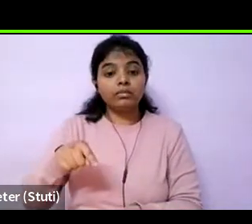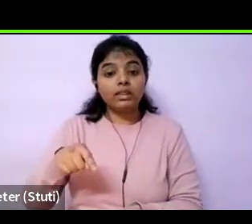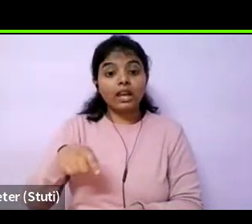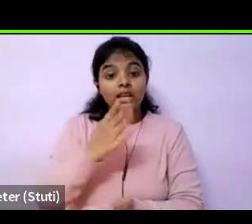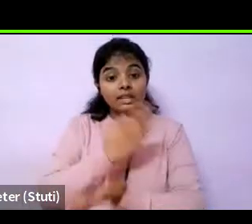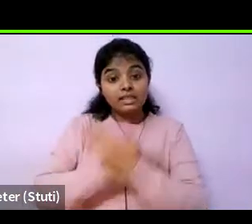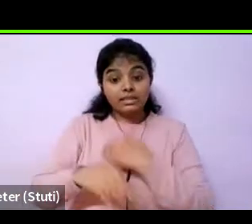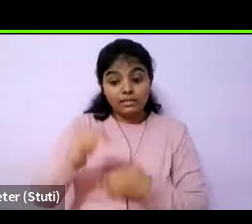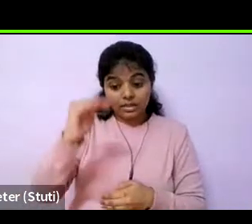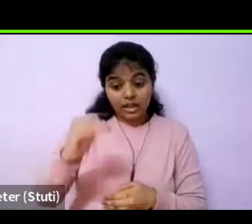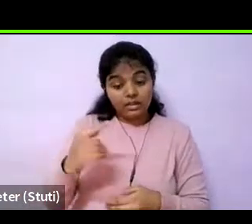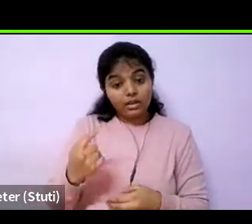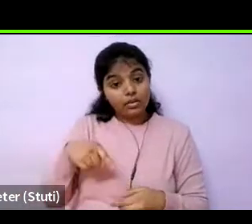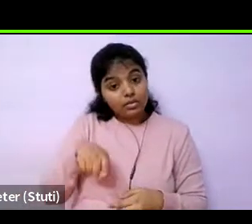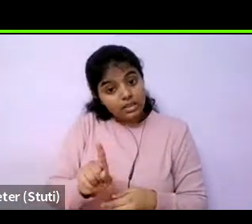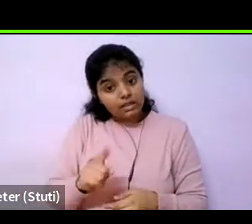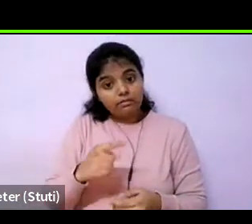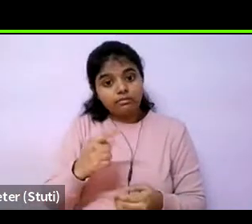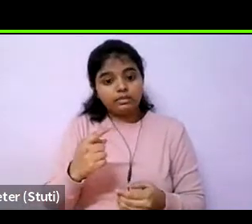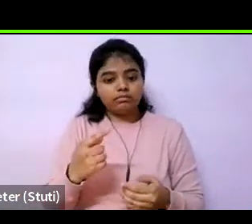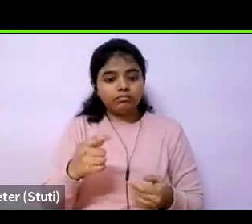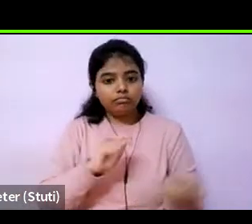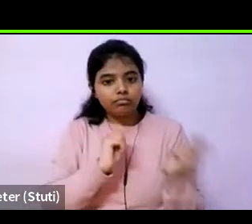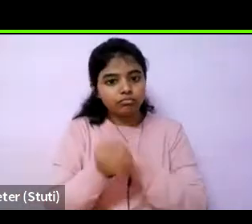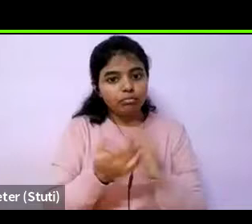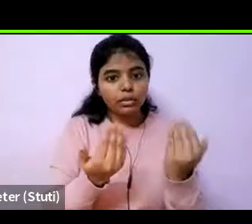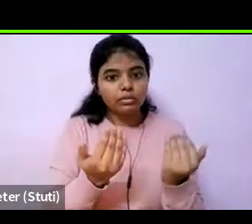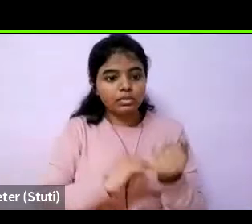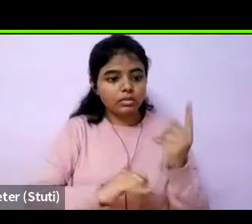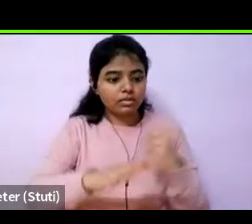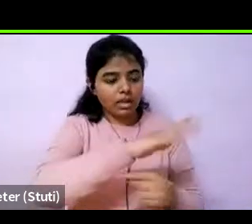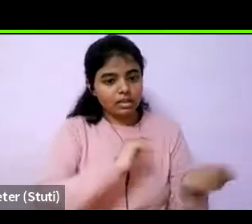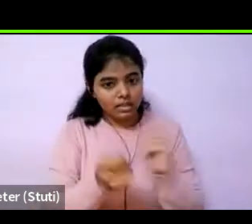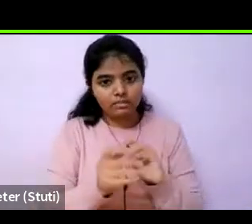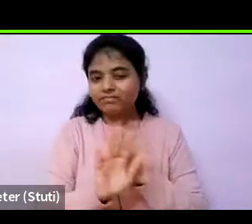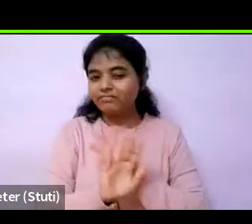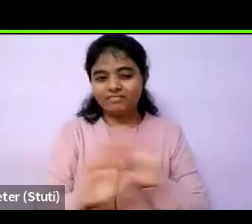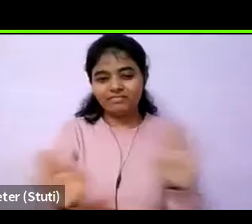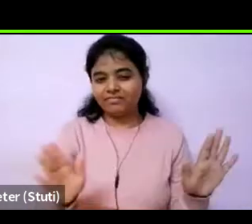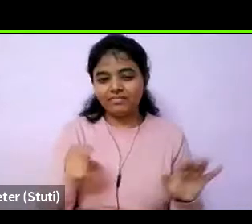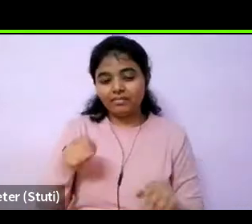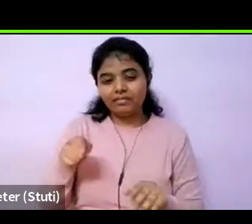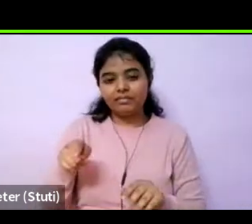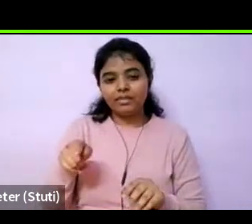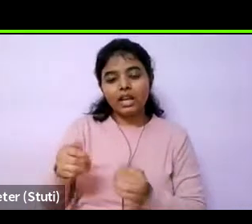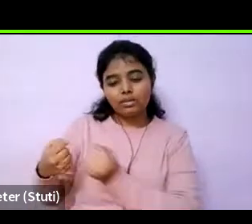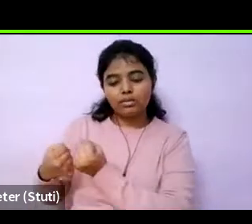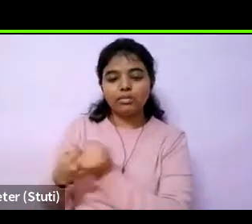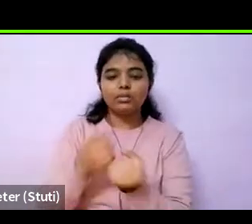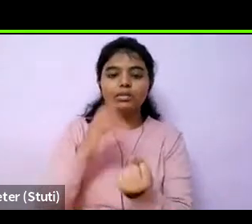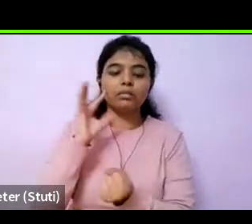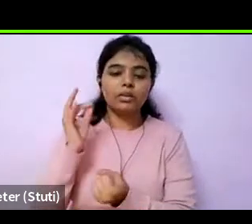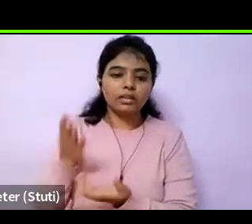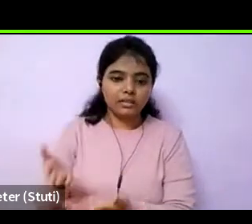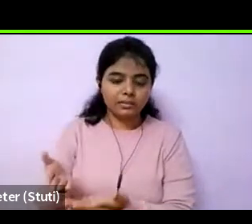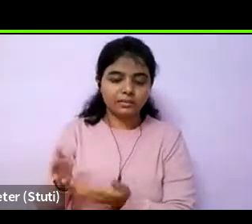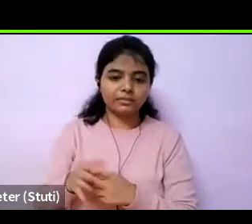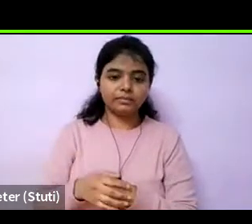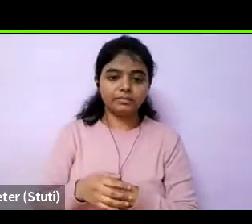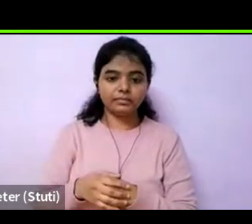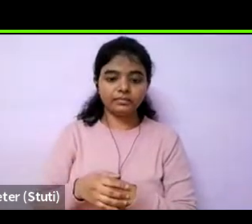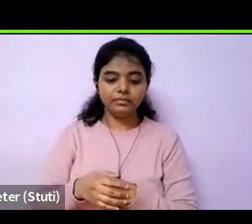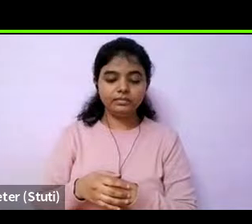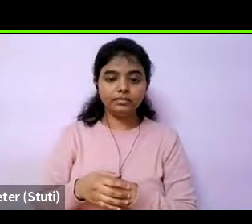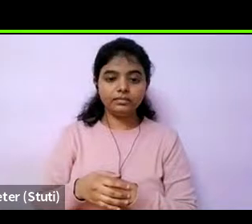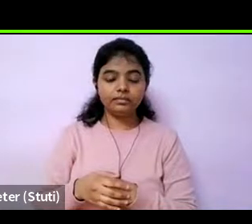way society views upon him or her, because a